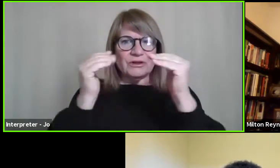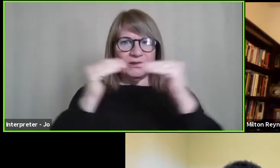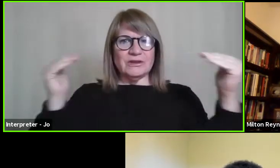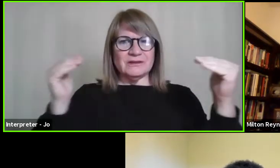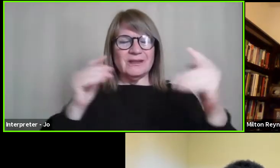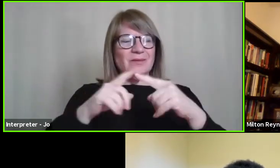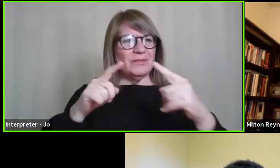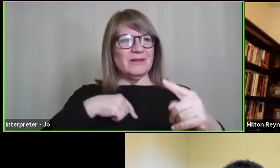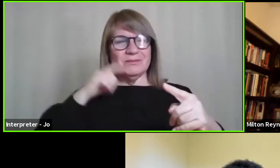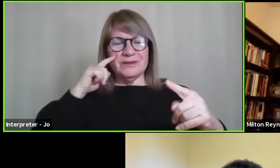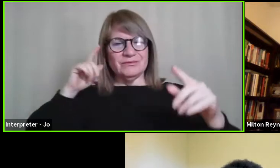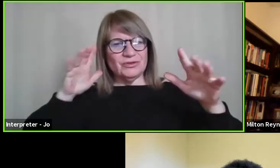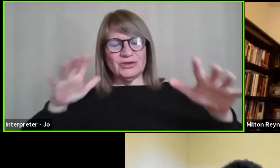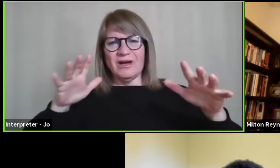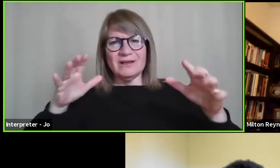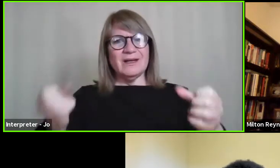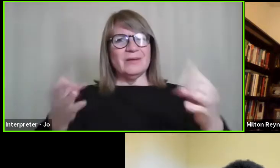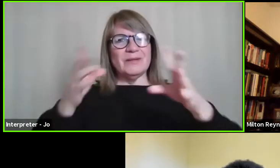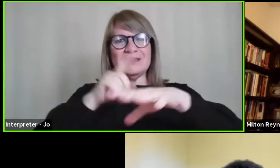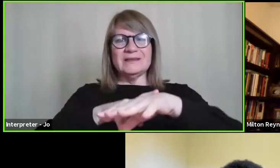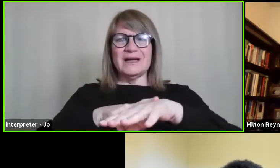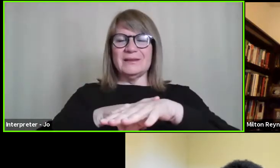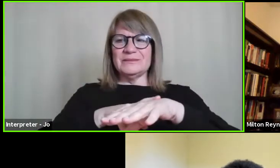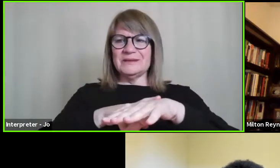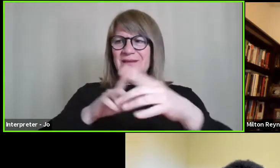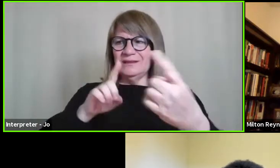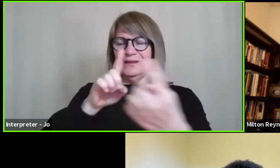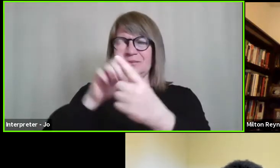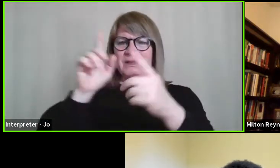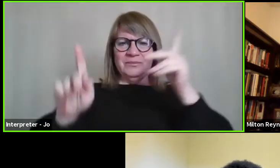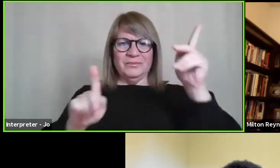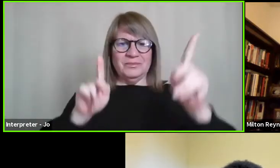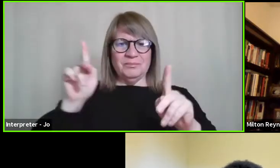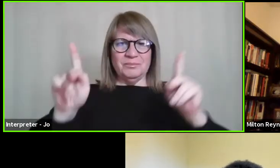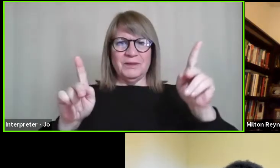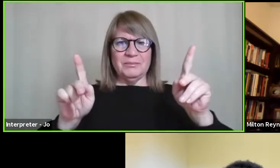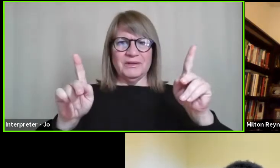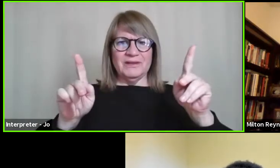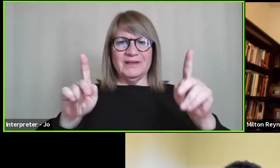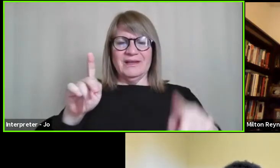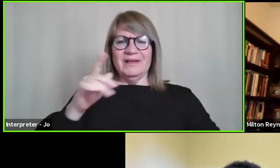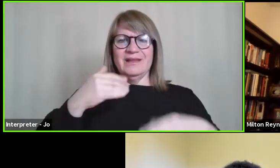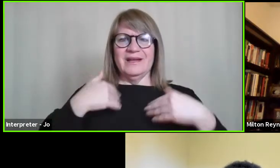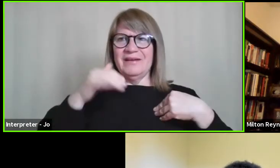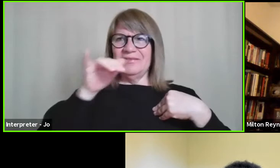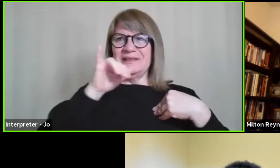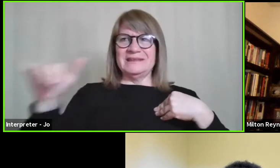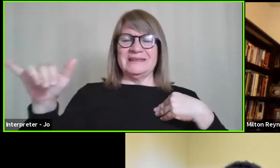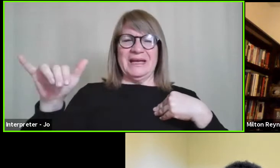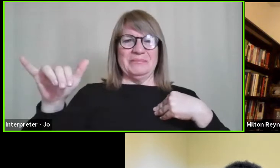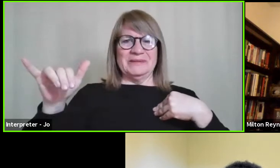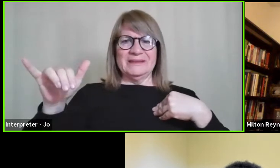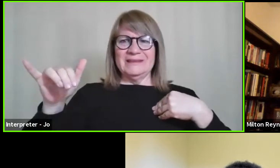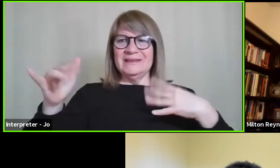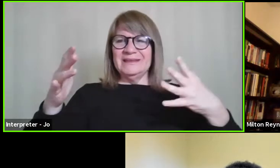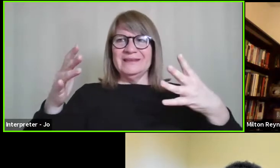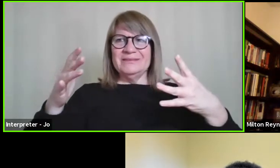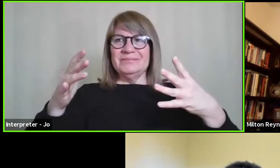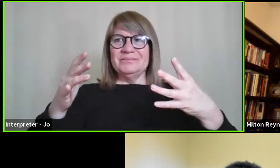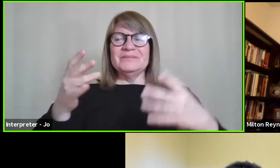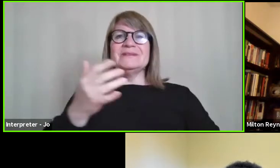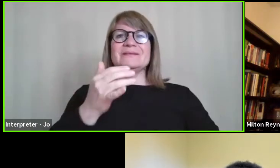number of times in which i encounter people who profess the same truncated understanding of eugenics one that eugenics was